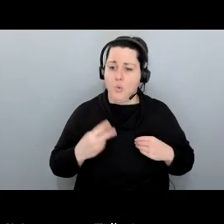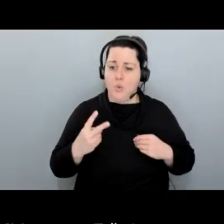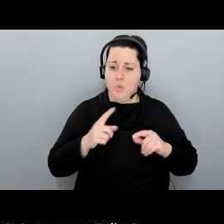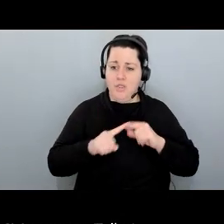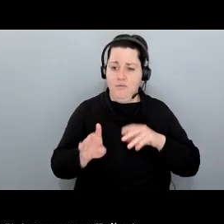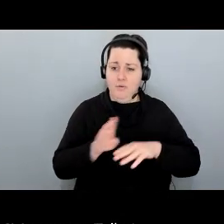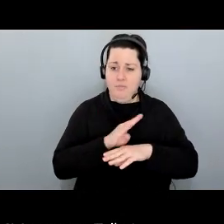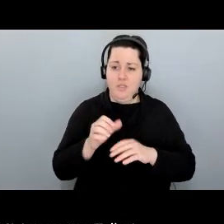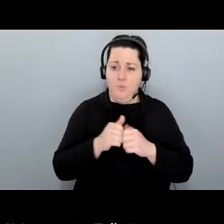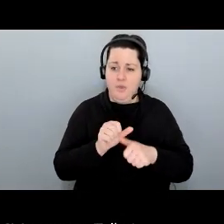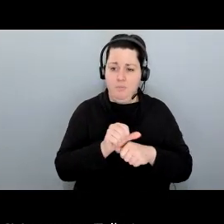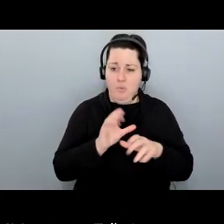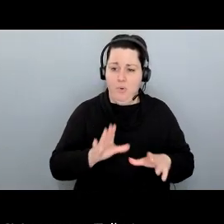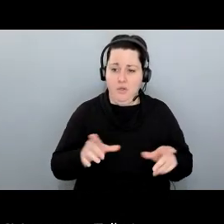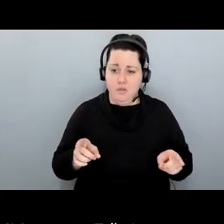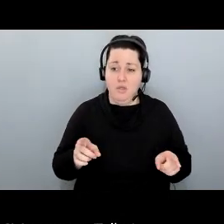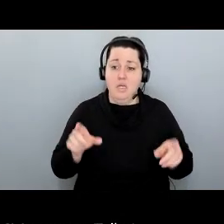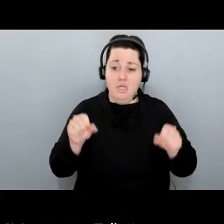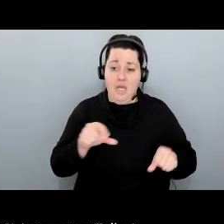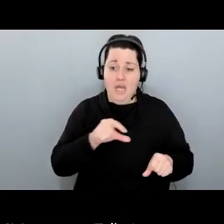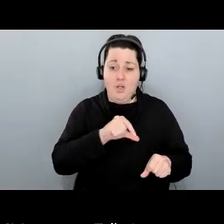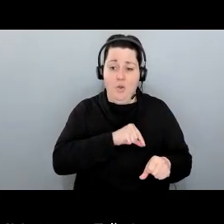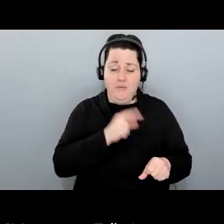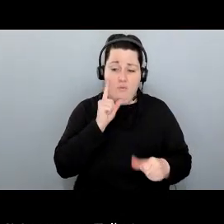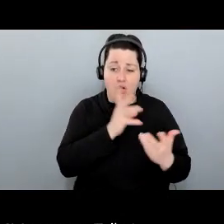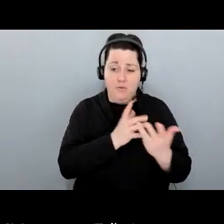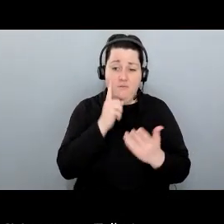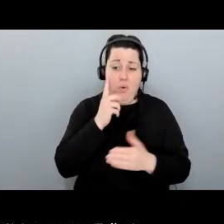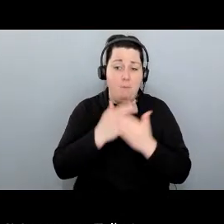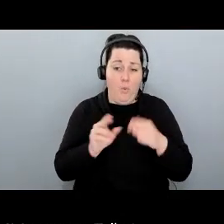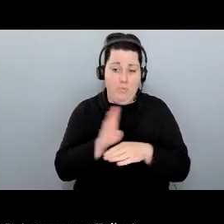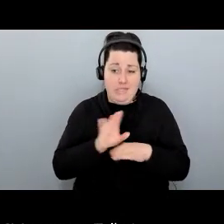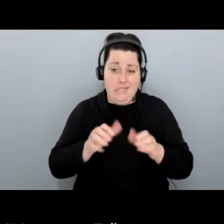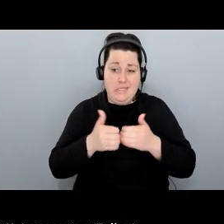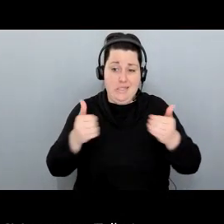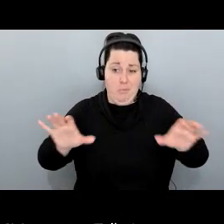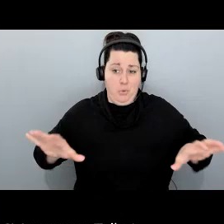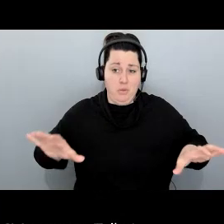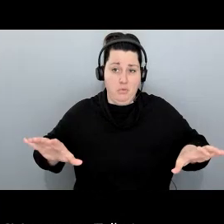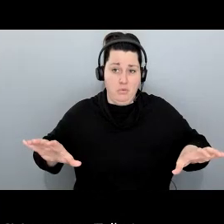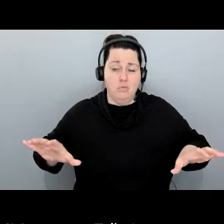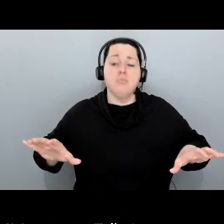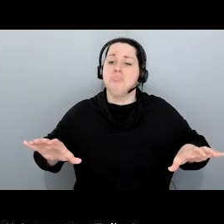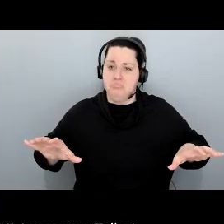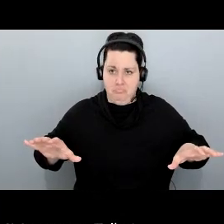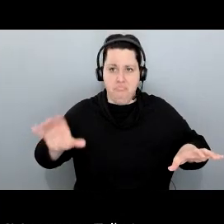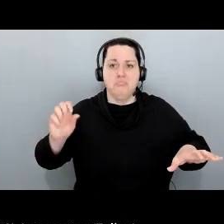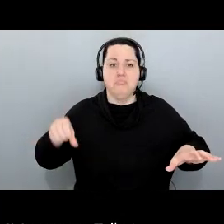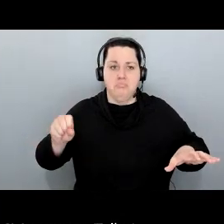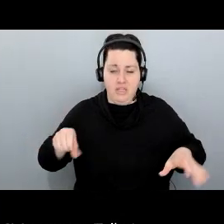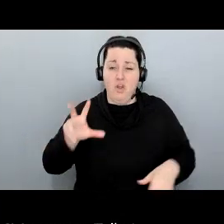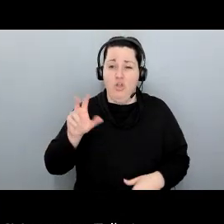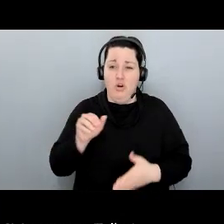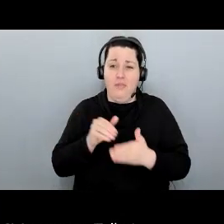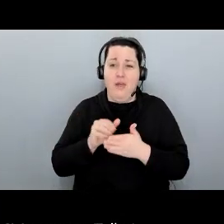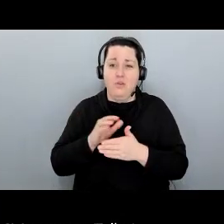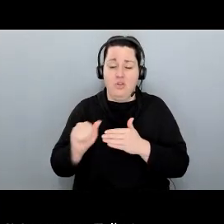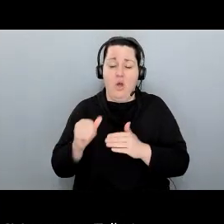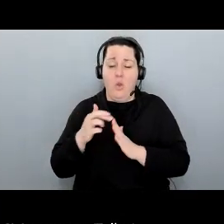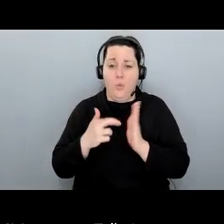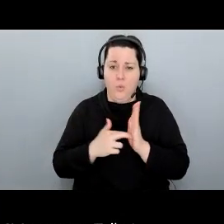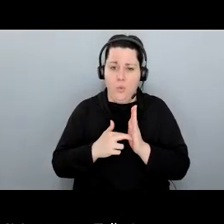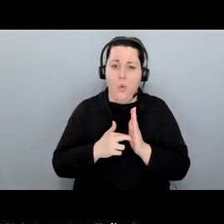with employees. Are we able to qualify for accommodations for both businesses? Yes. The $30,000 rule,